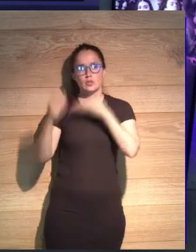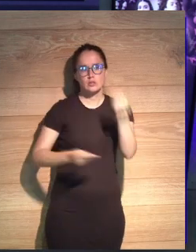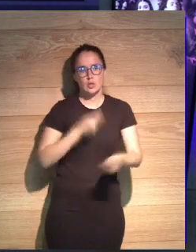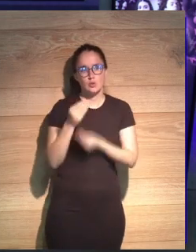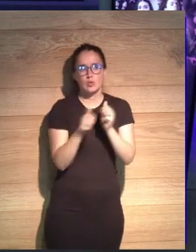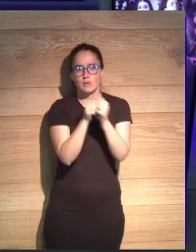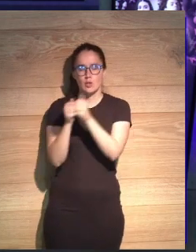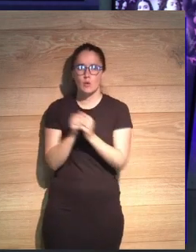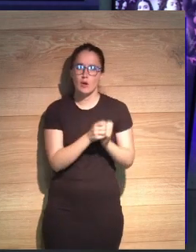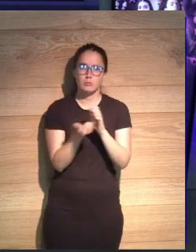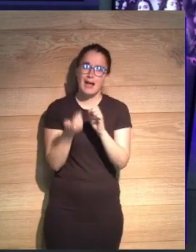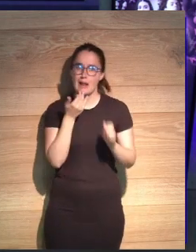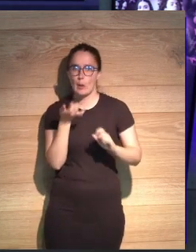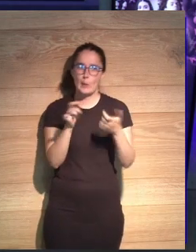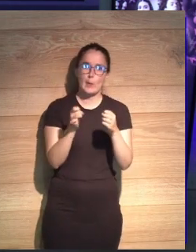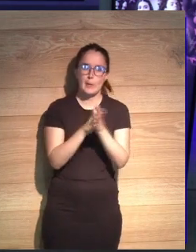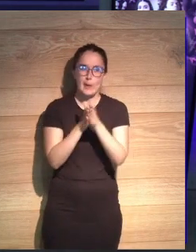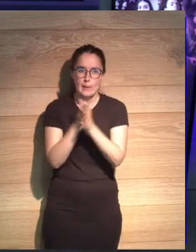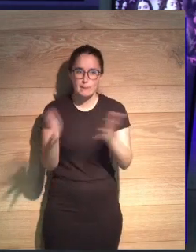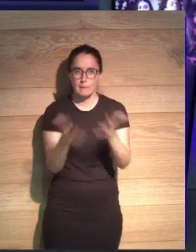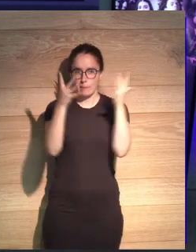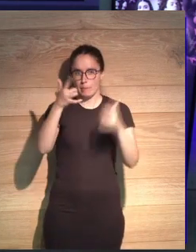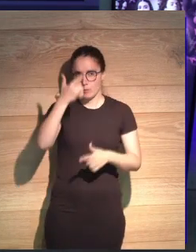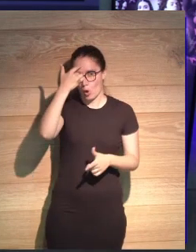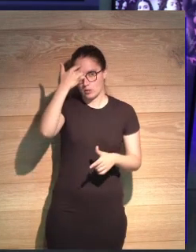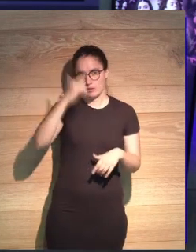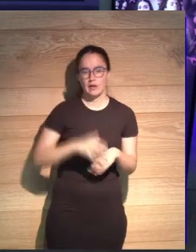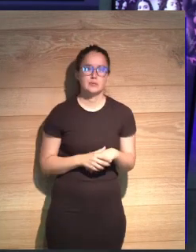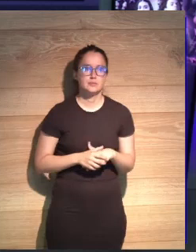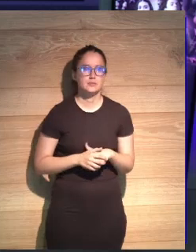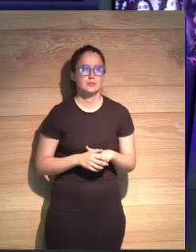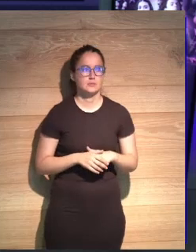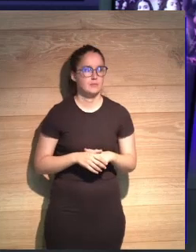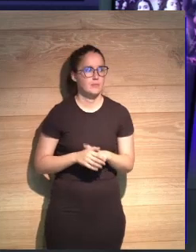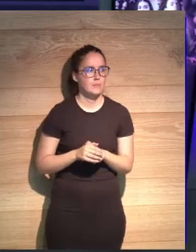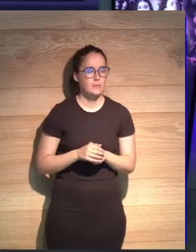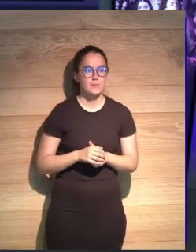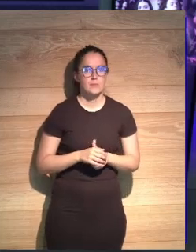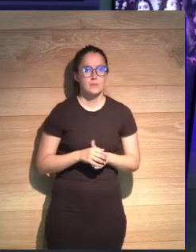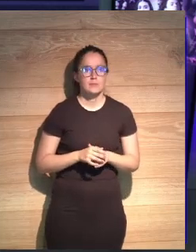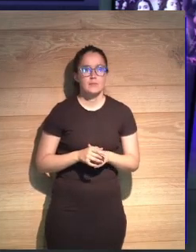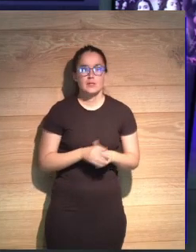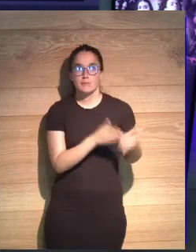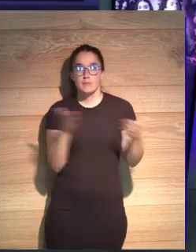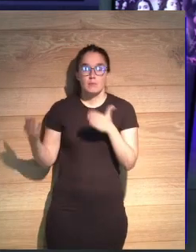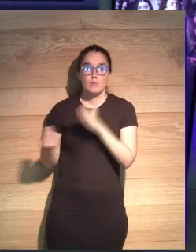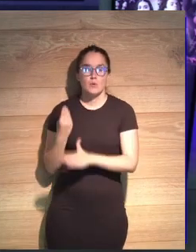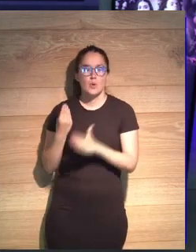was some essays about the usefulness of these games in cognitive